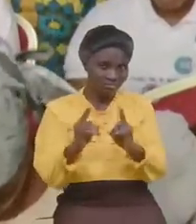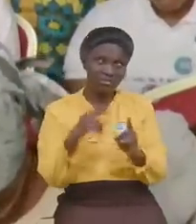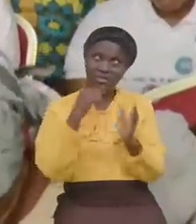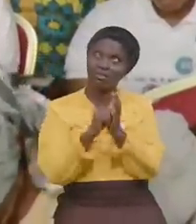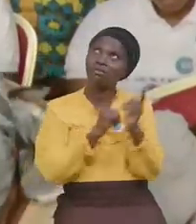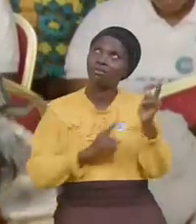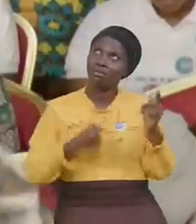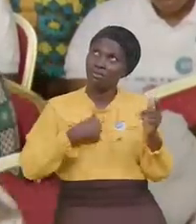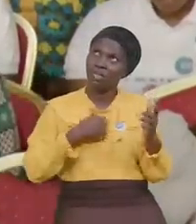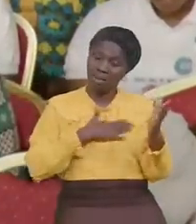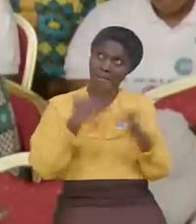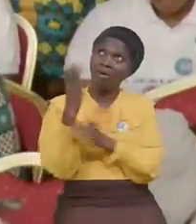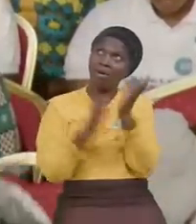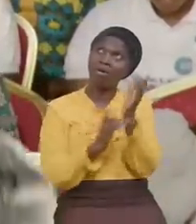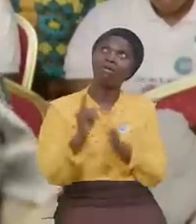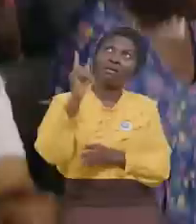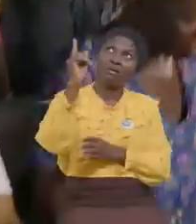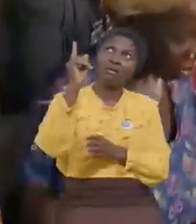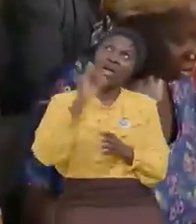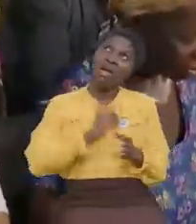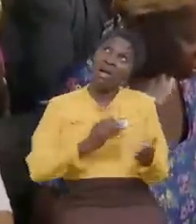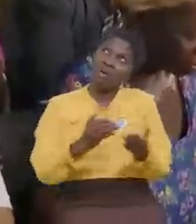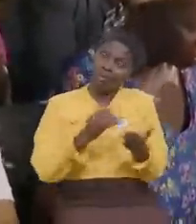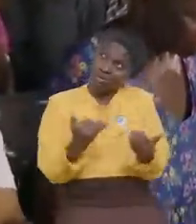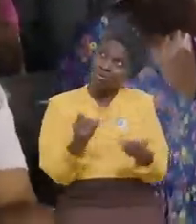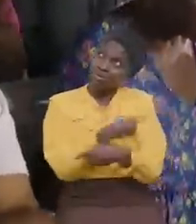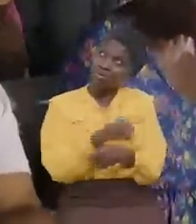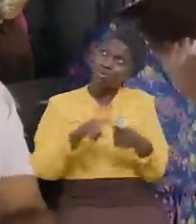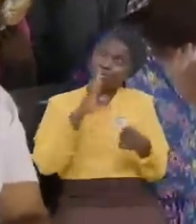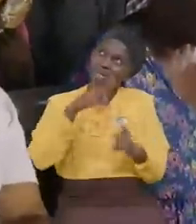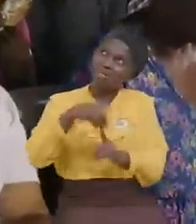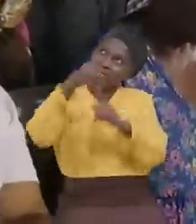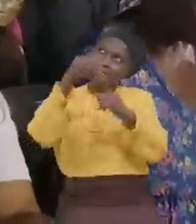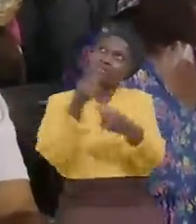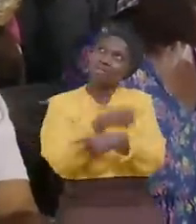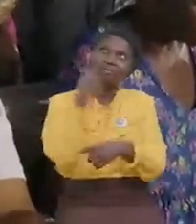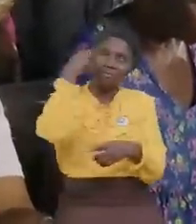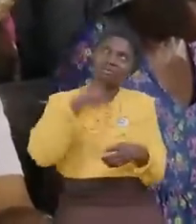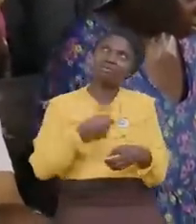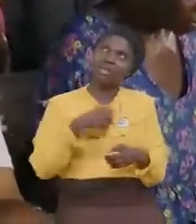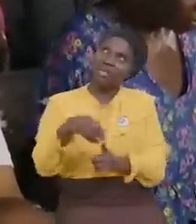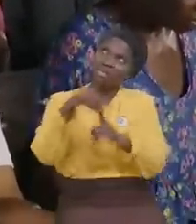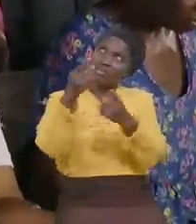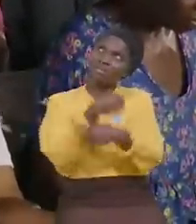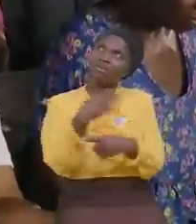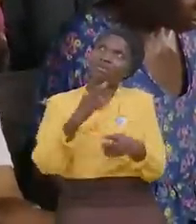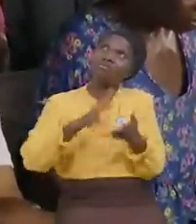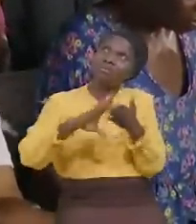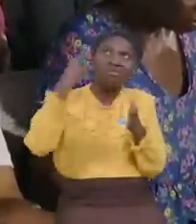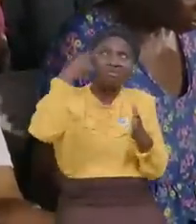hand. I want this to be that special day. Special day of forgiveness.